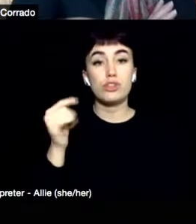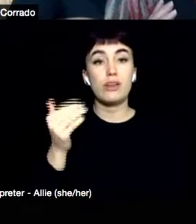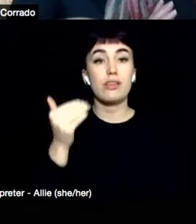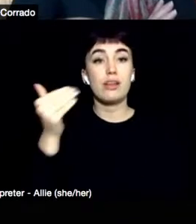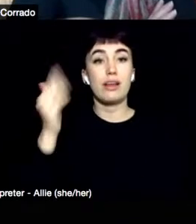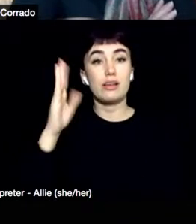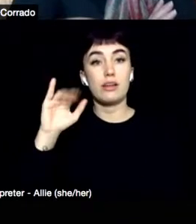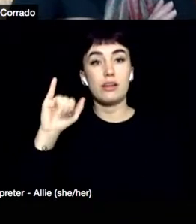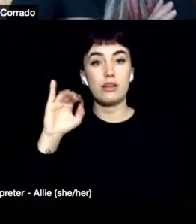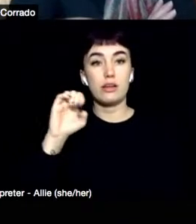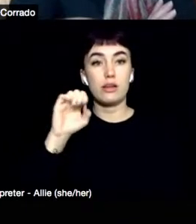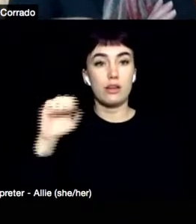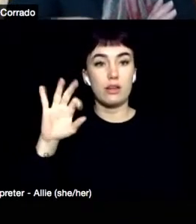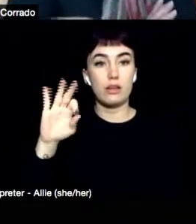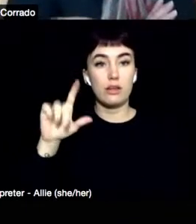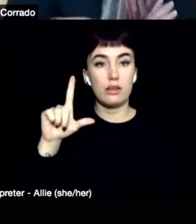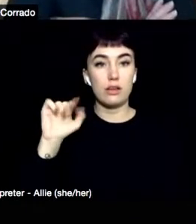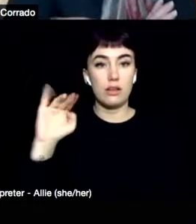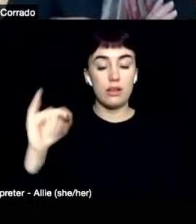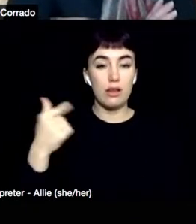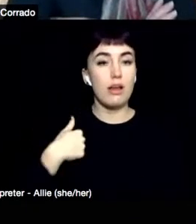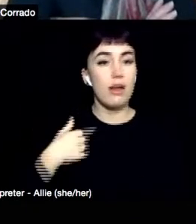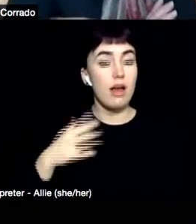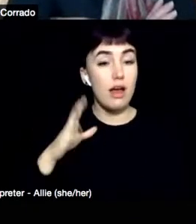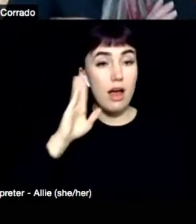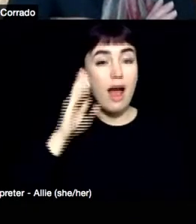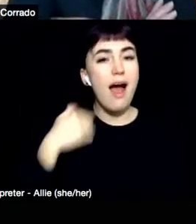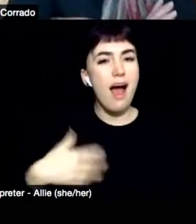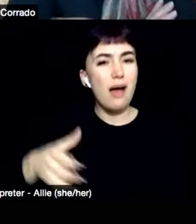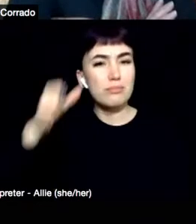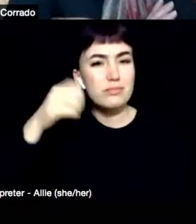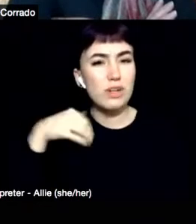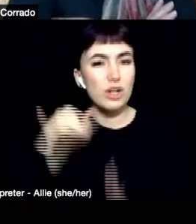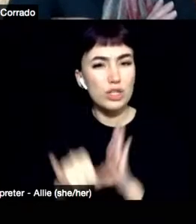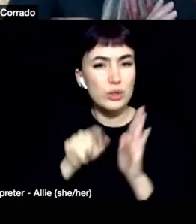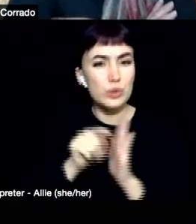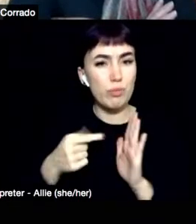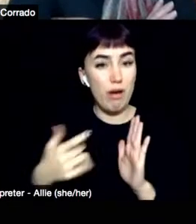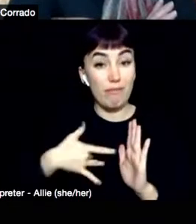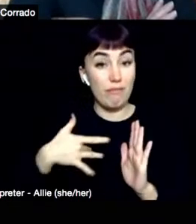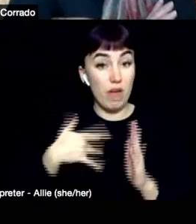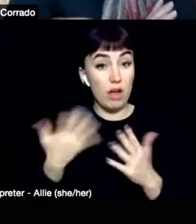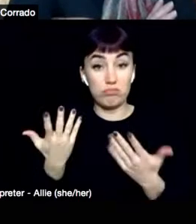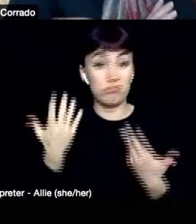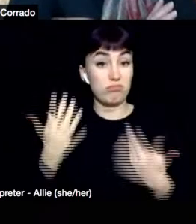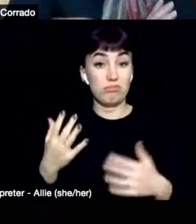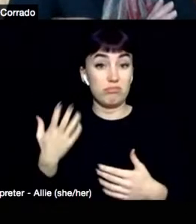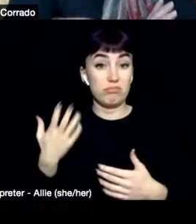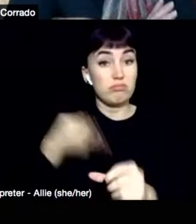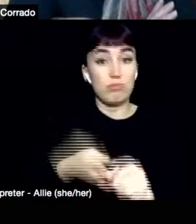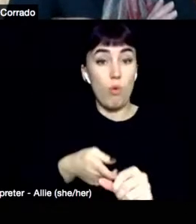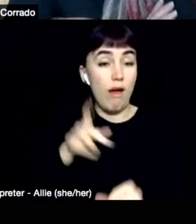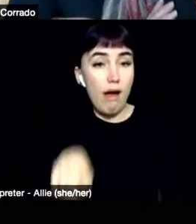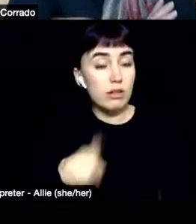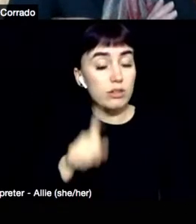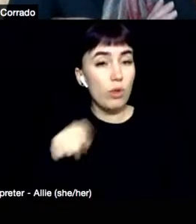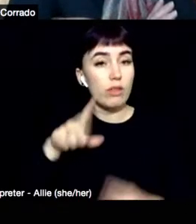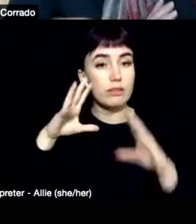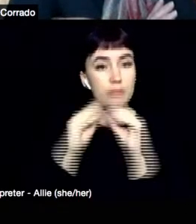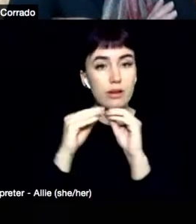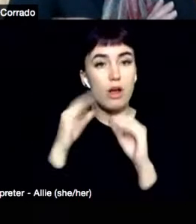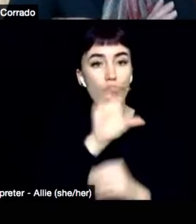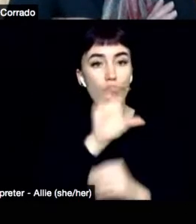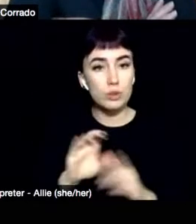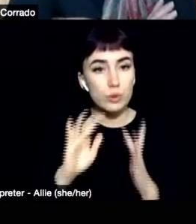Hi, I've been listening on YouTube, and I felt inclined to join into this meeting on the Zoom